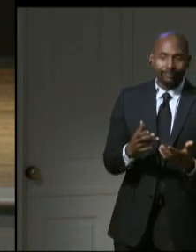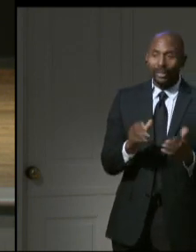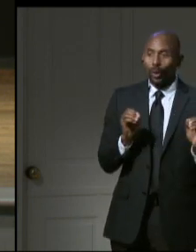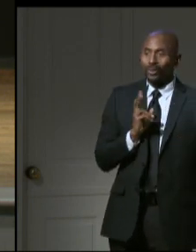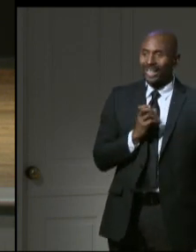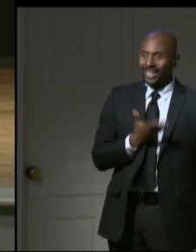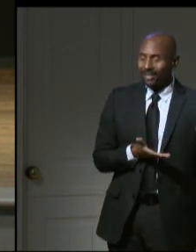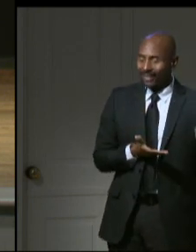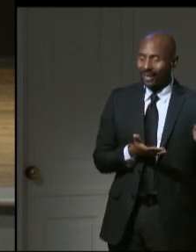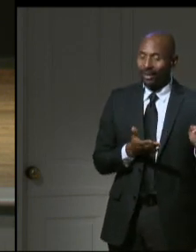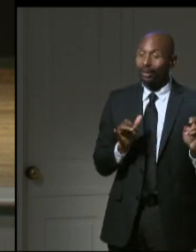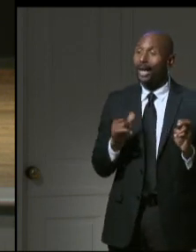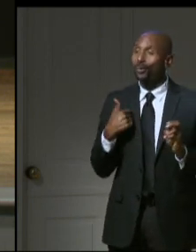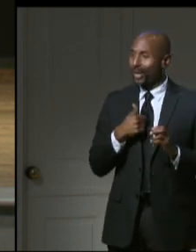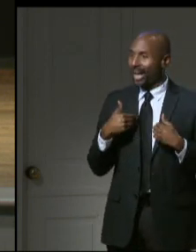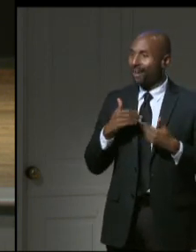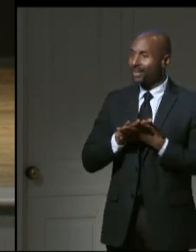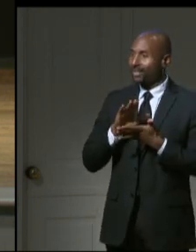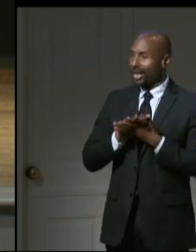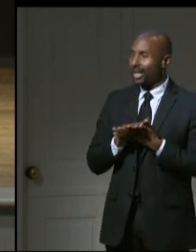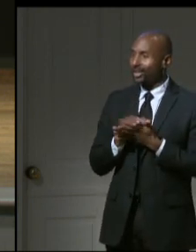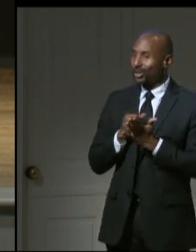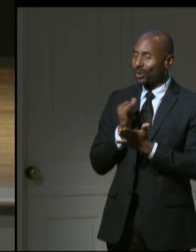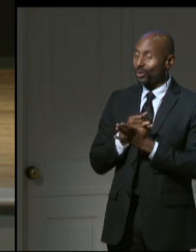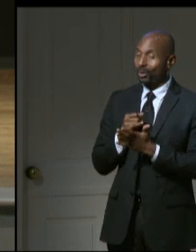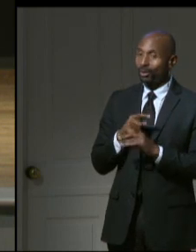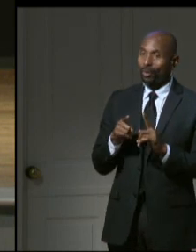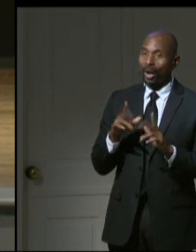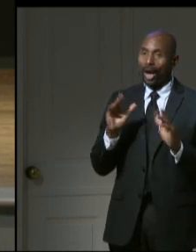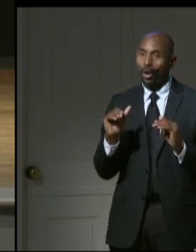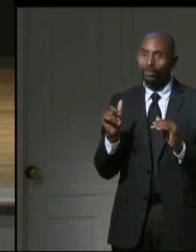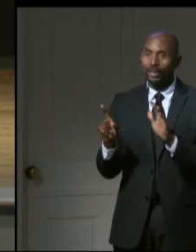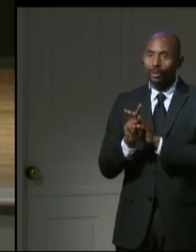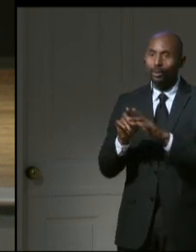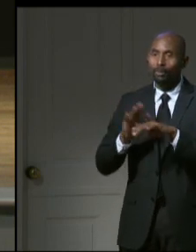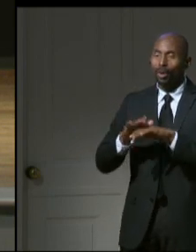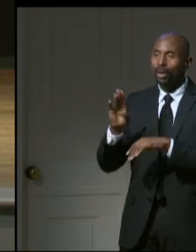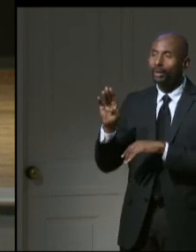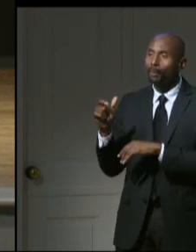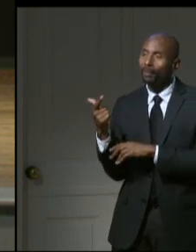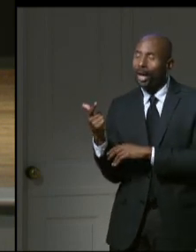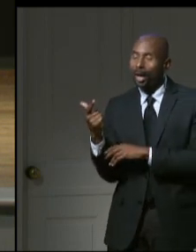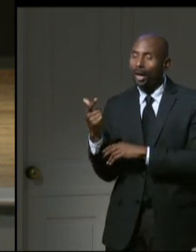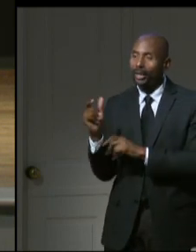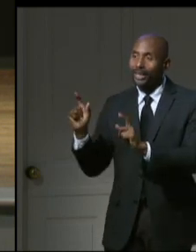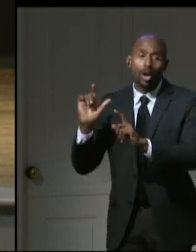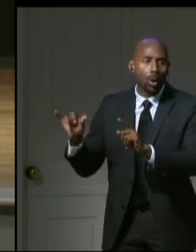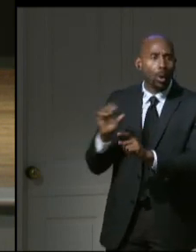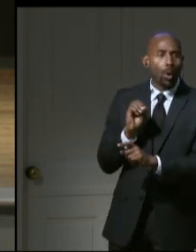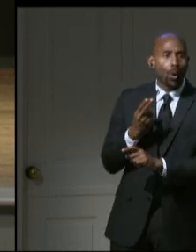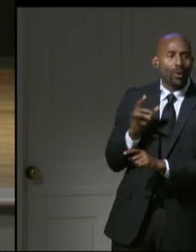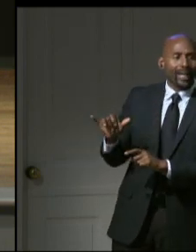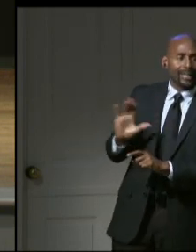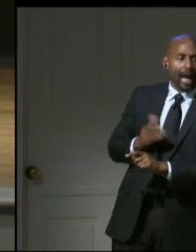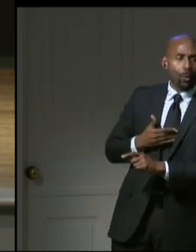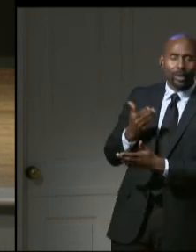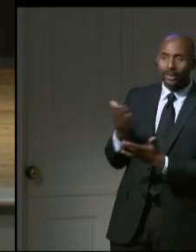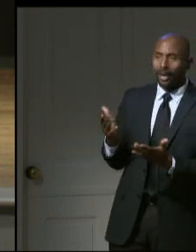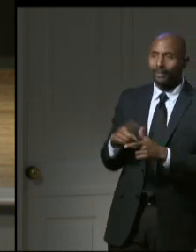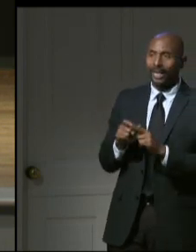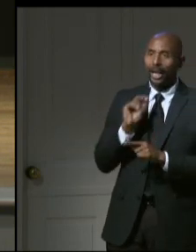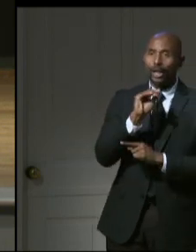just have to hope it shows up on a blog post somewhere. I'm like, oh, that's our stuff, and I can, you know, go to our collectors